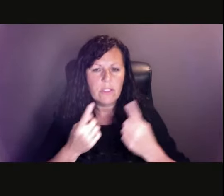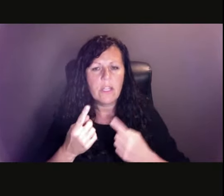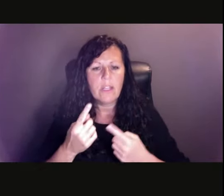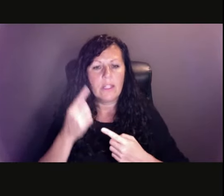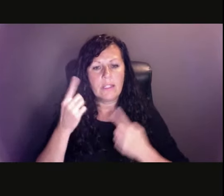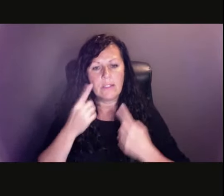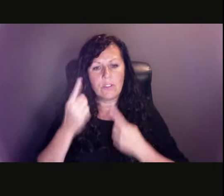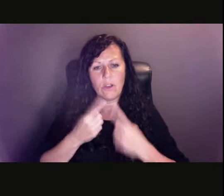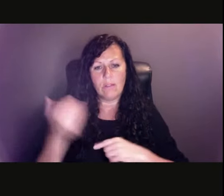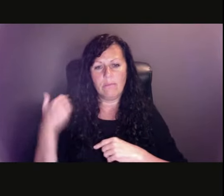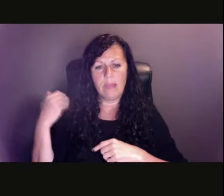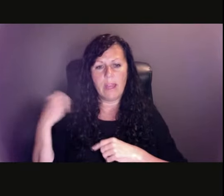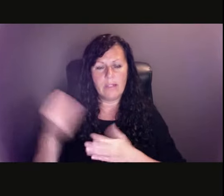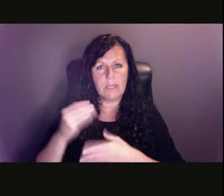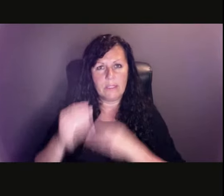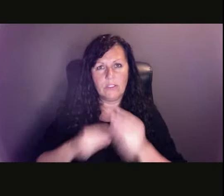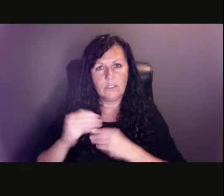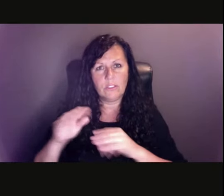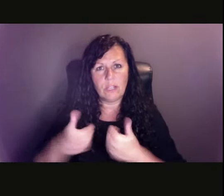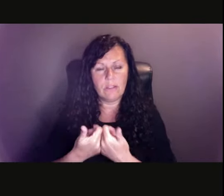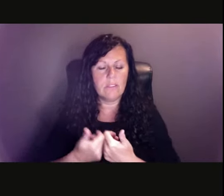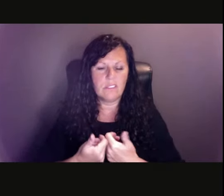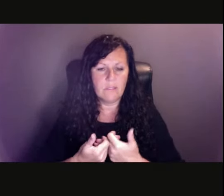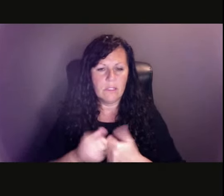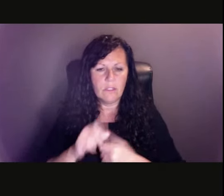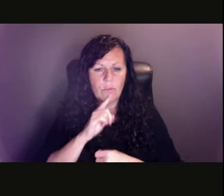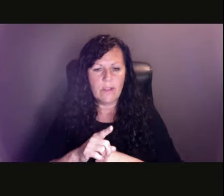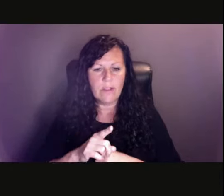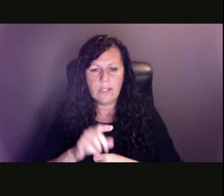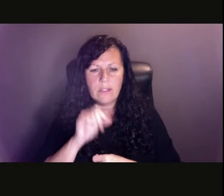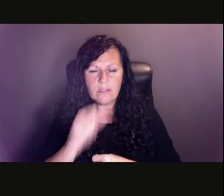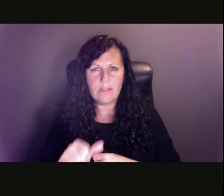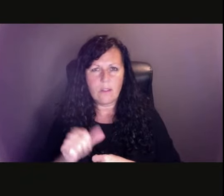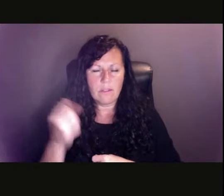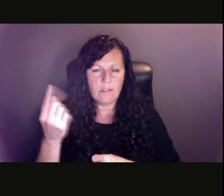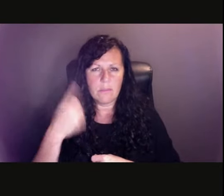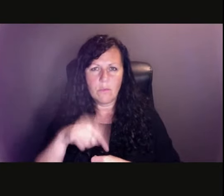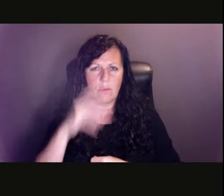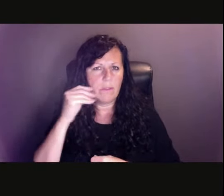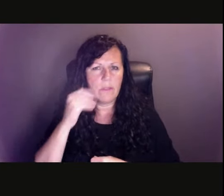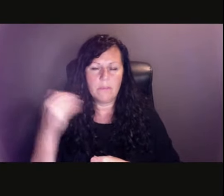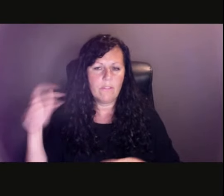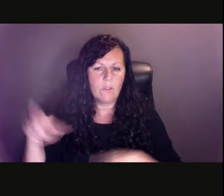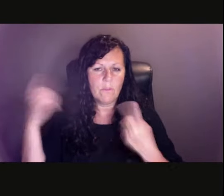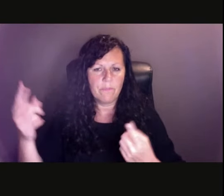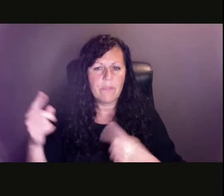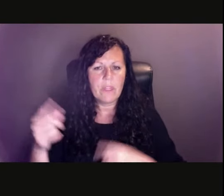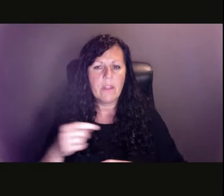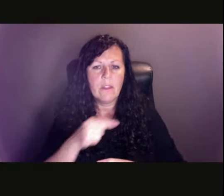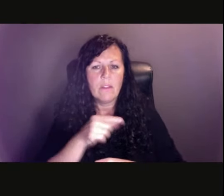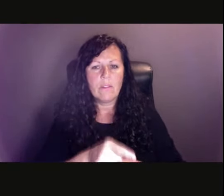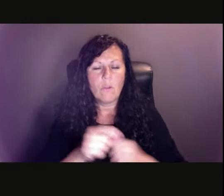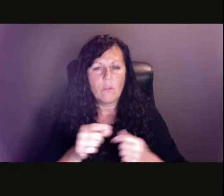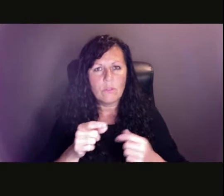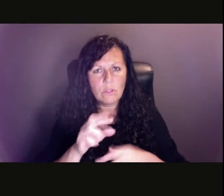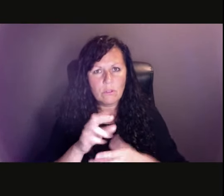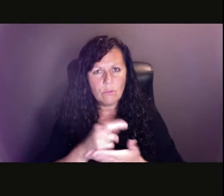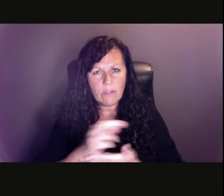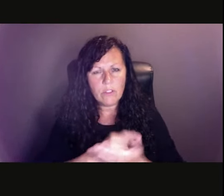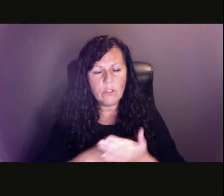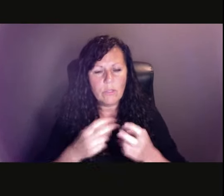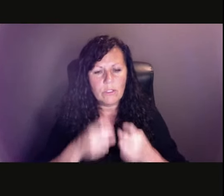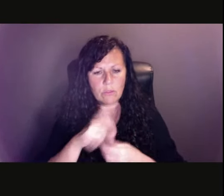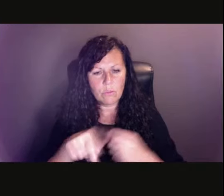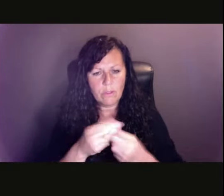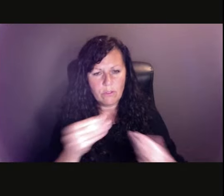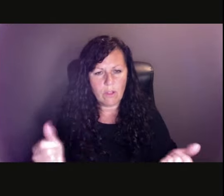challenges, is nothing we have not been through before. Please know we'll fill vacant positions once we have a revenue issue resolved. Your hard work is greatly